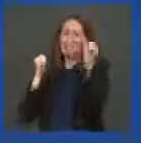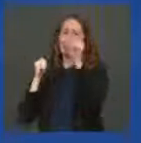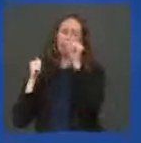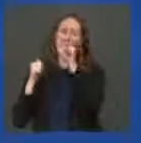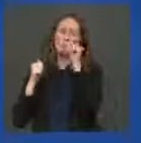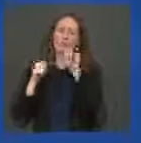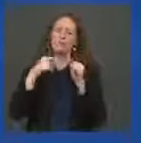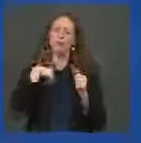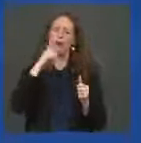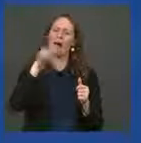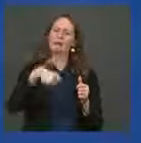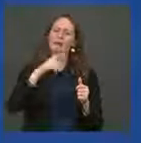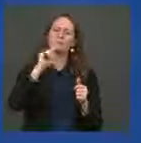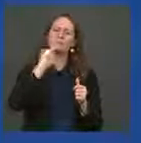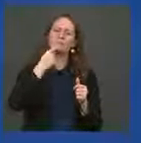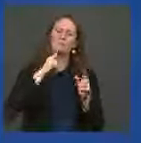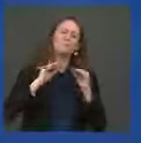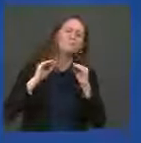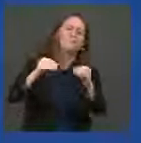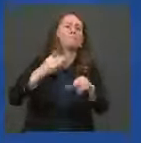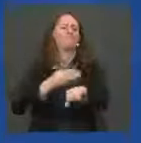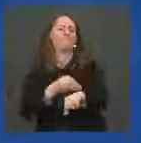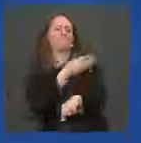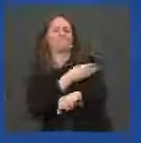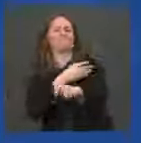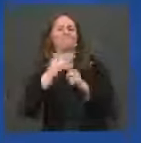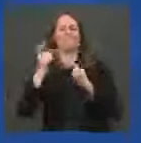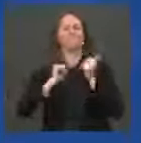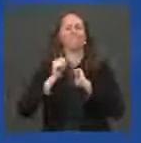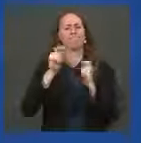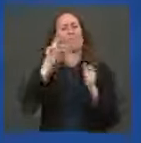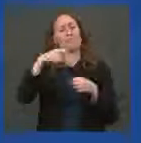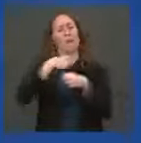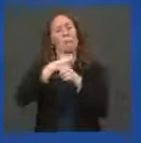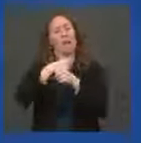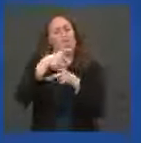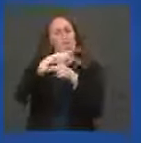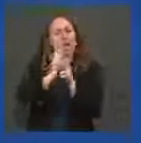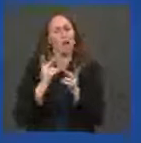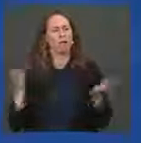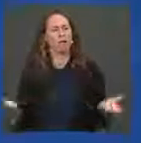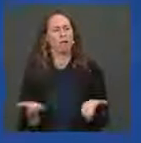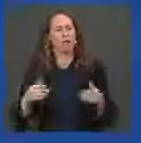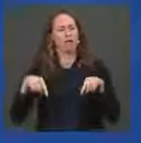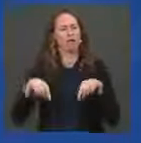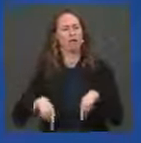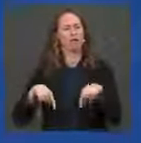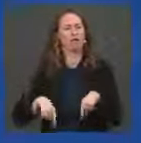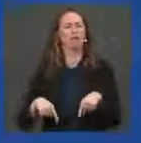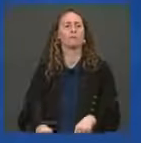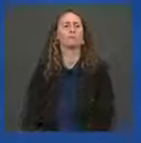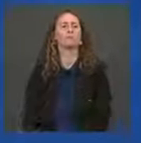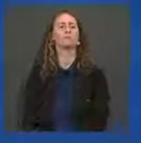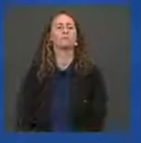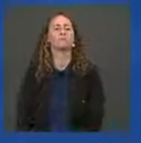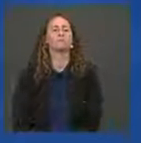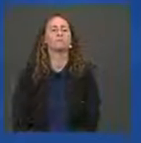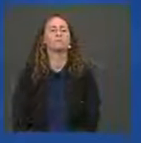to improve our capacity to make things here in America while also moving finished products across the country and around the